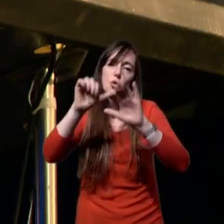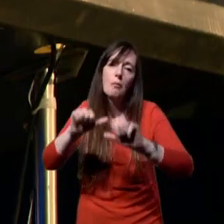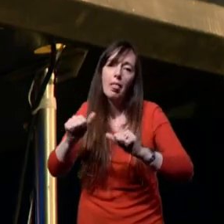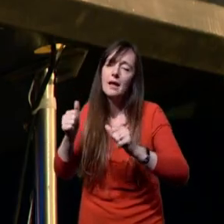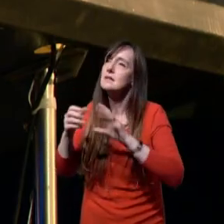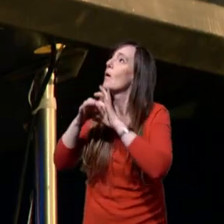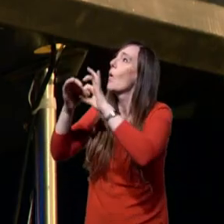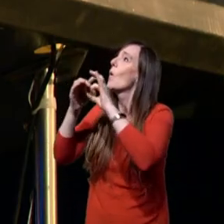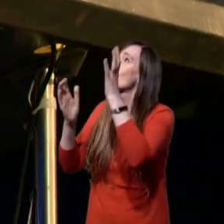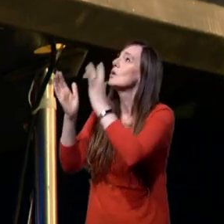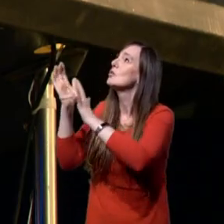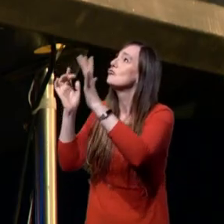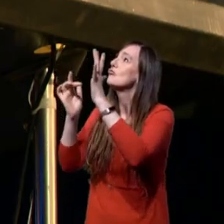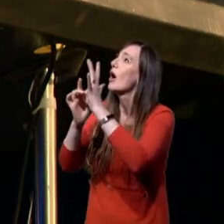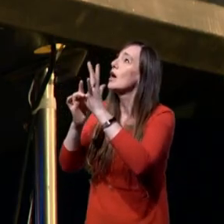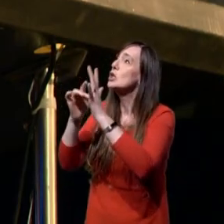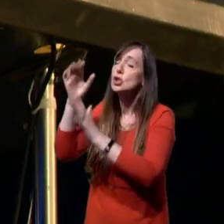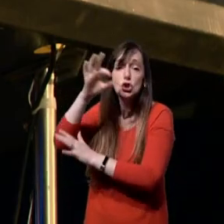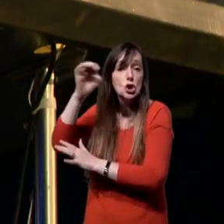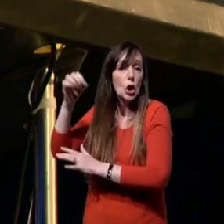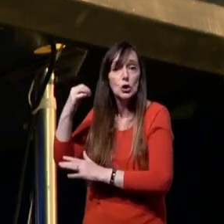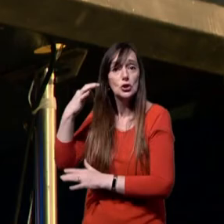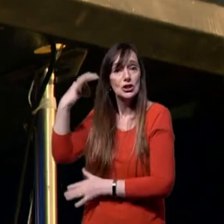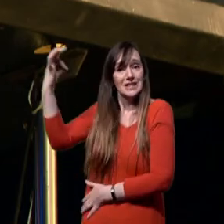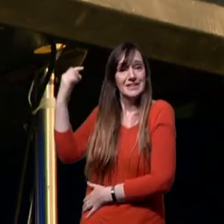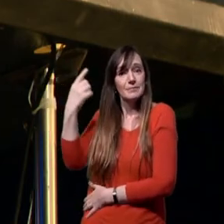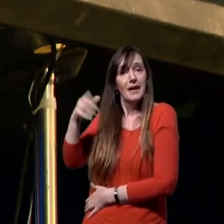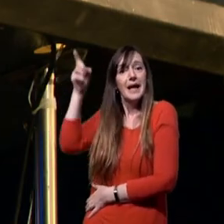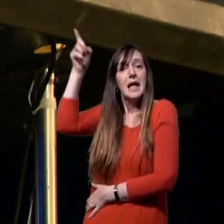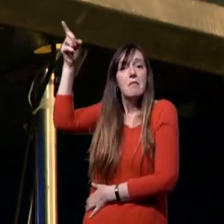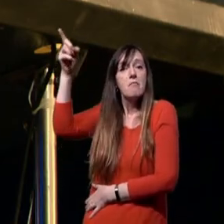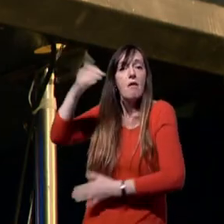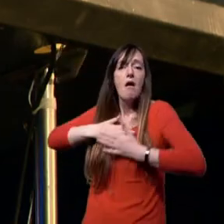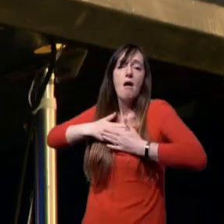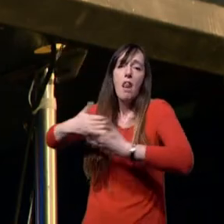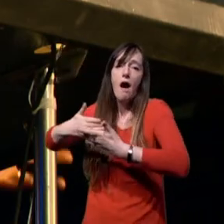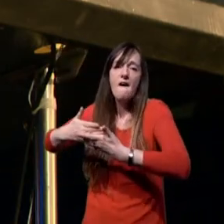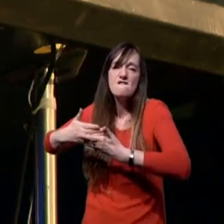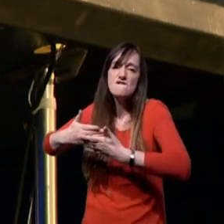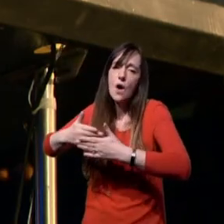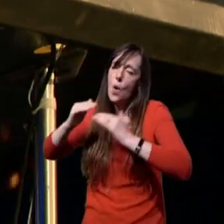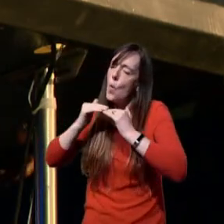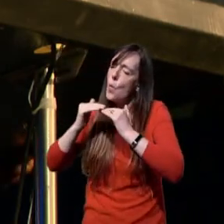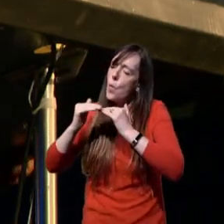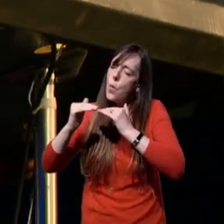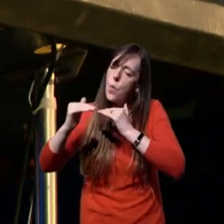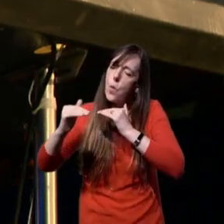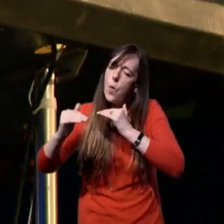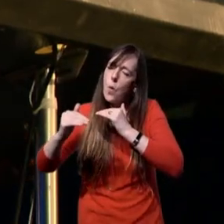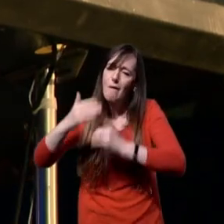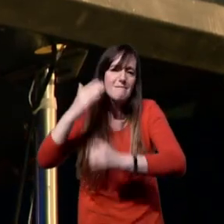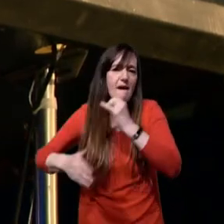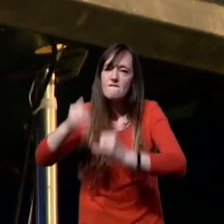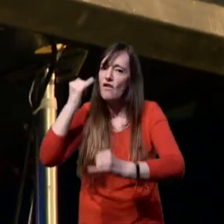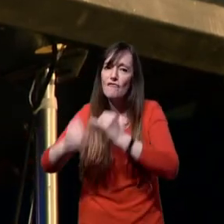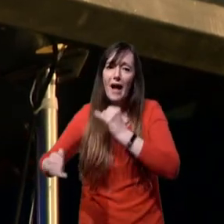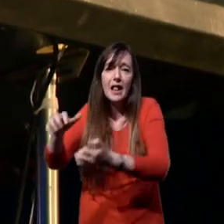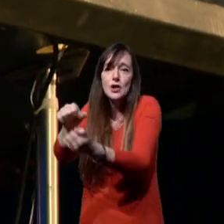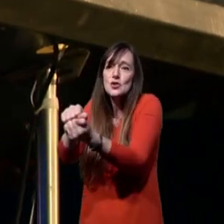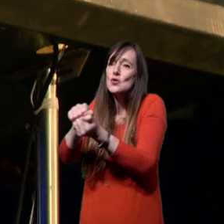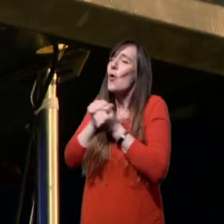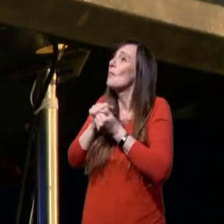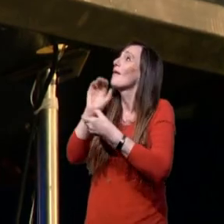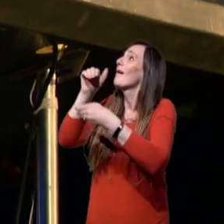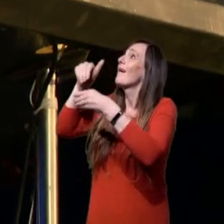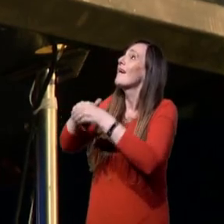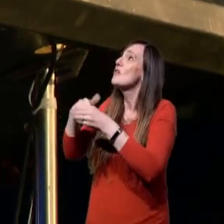God of the universe, loved with a never-failing love, adopted to be a child of the King,